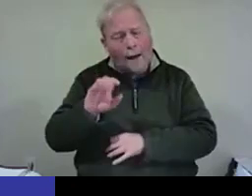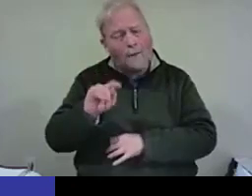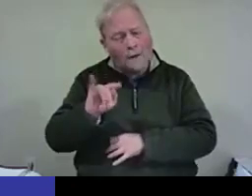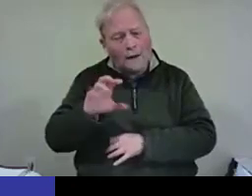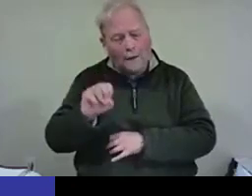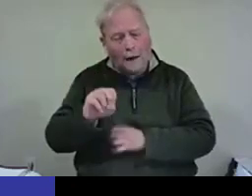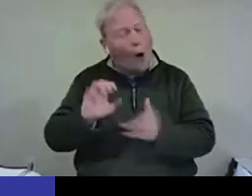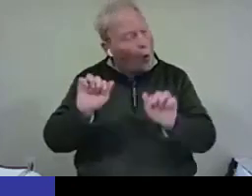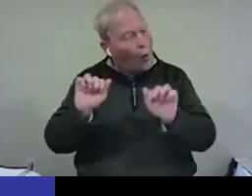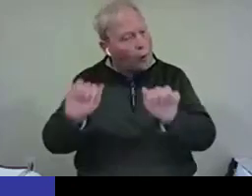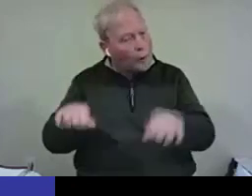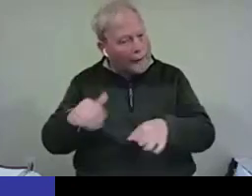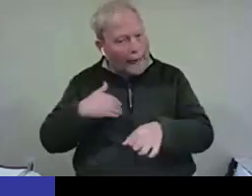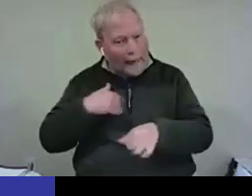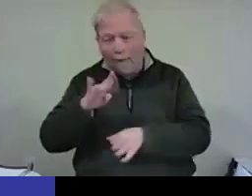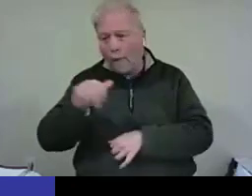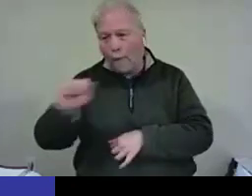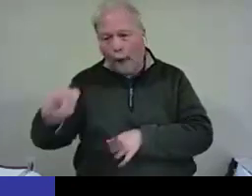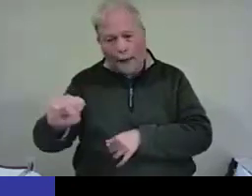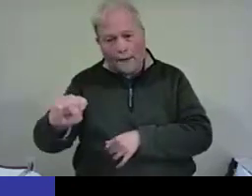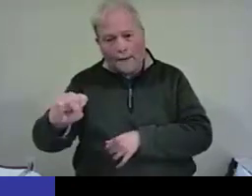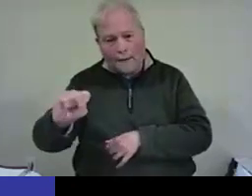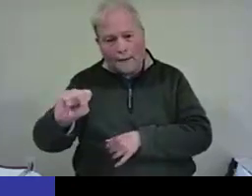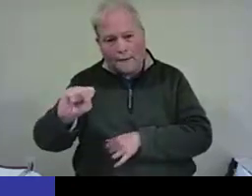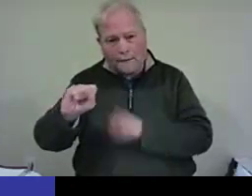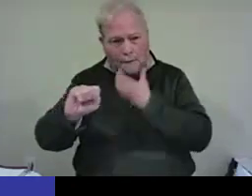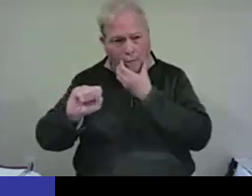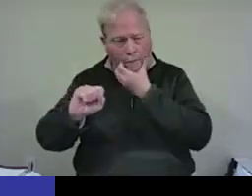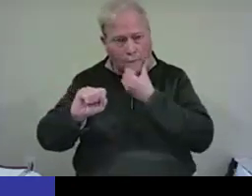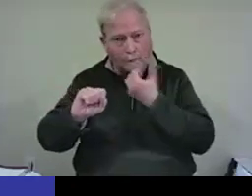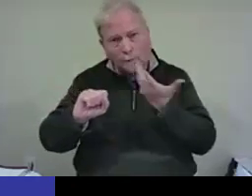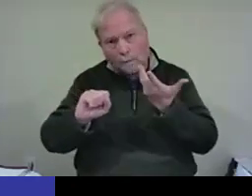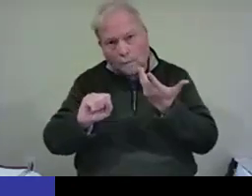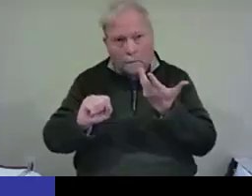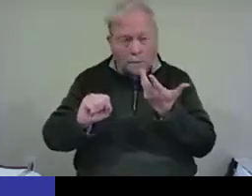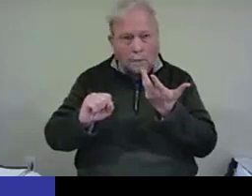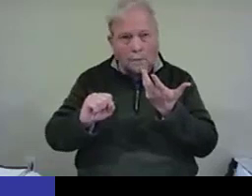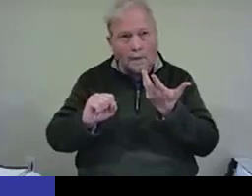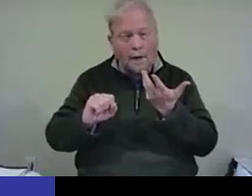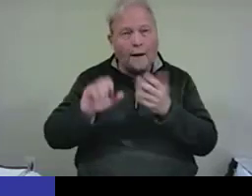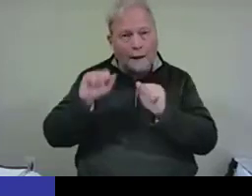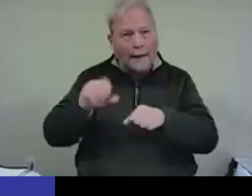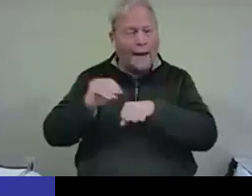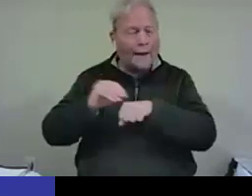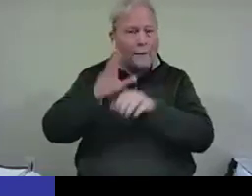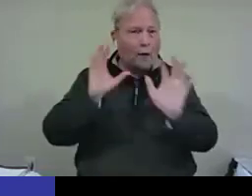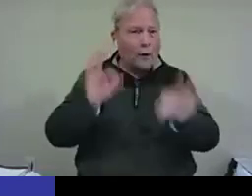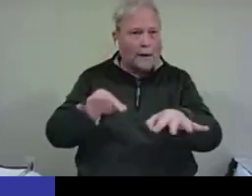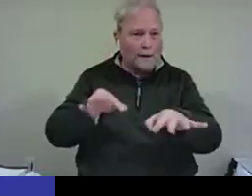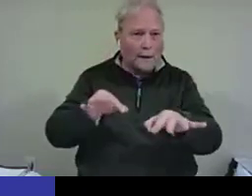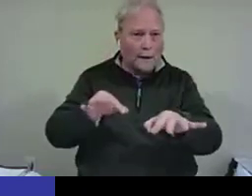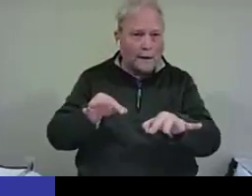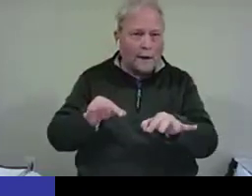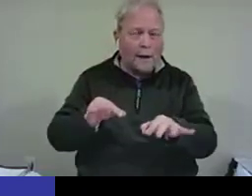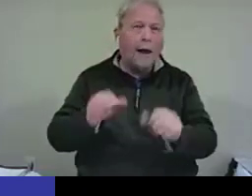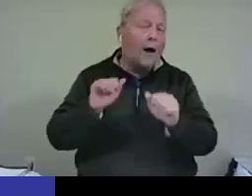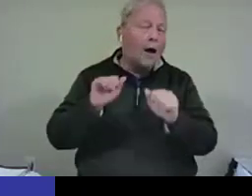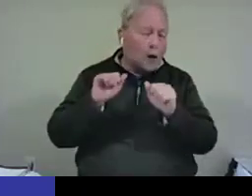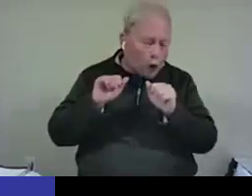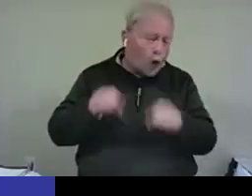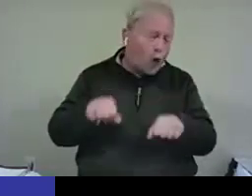to influence the decision-making process through sort of attributions that are unfounded, untrue, or